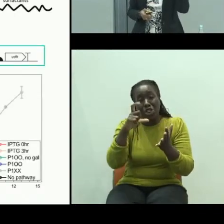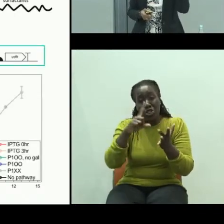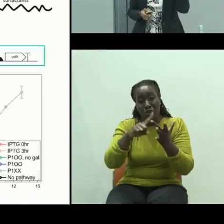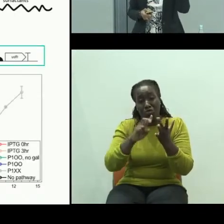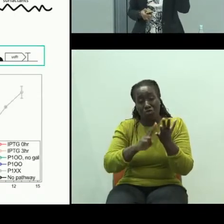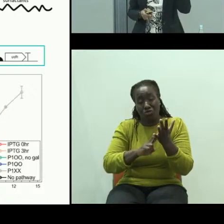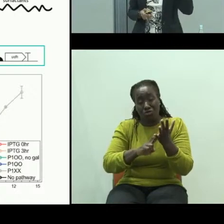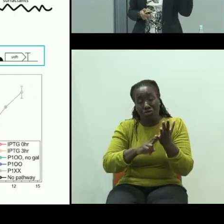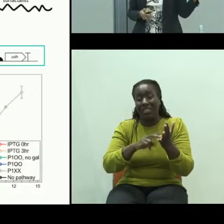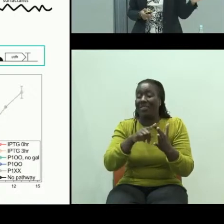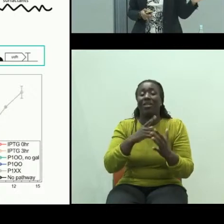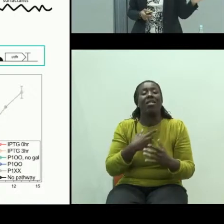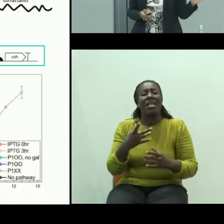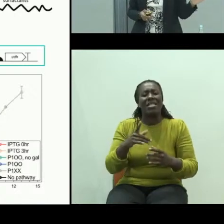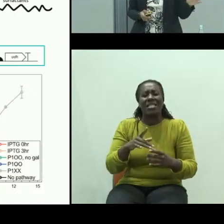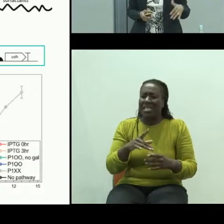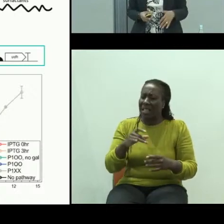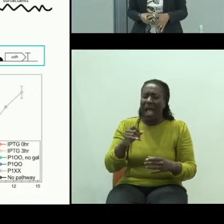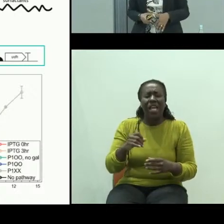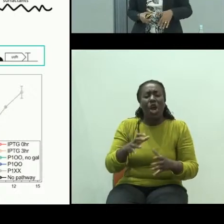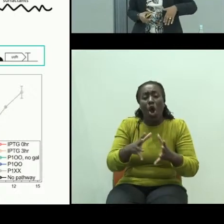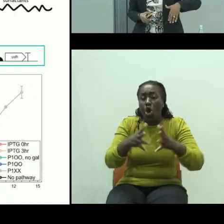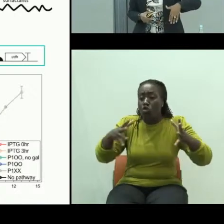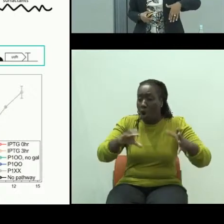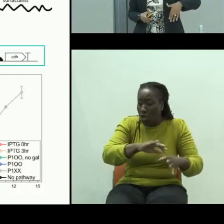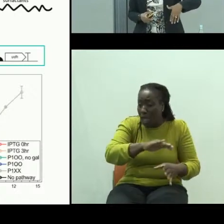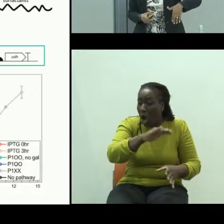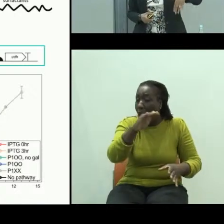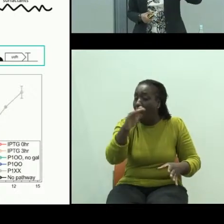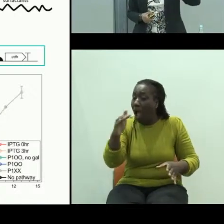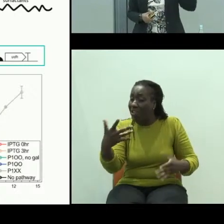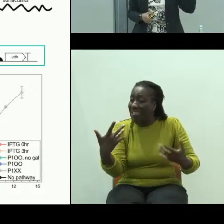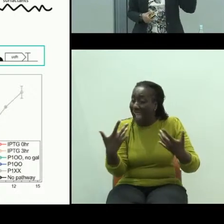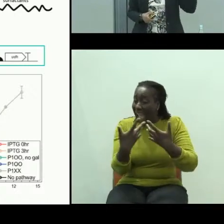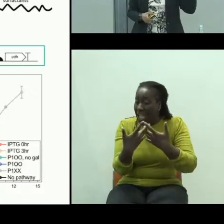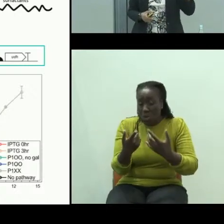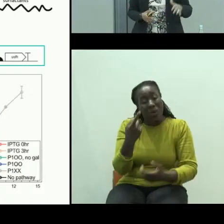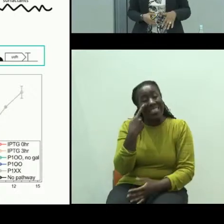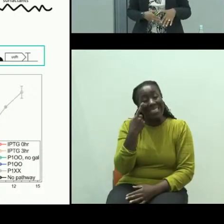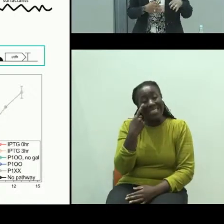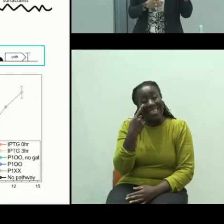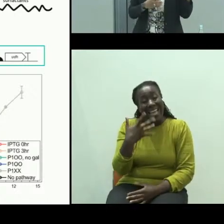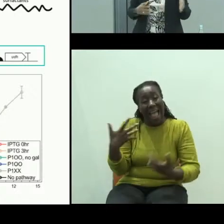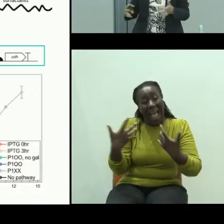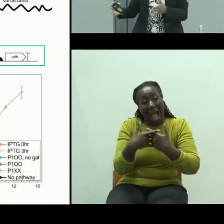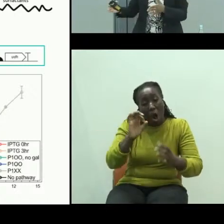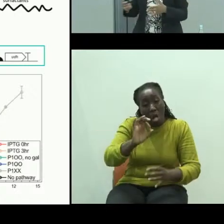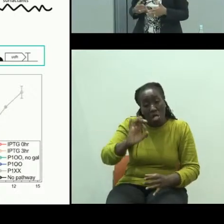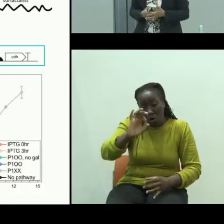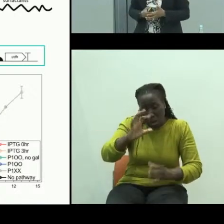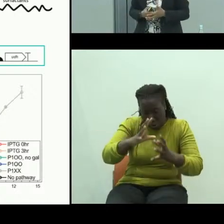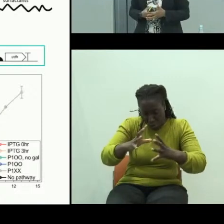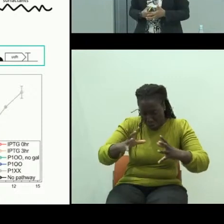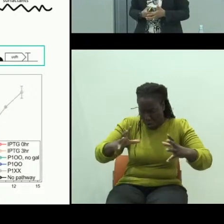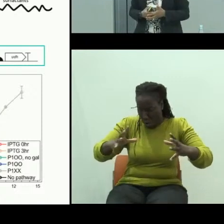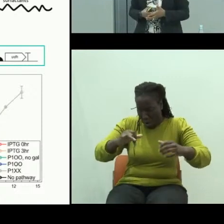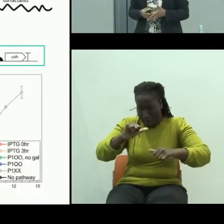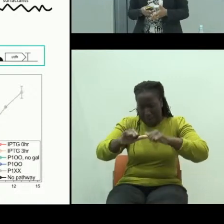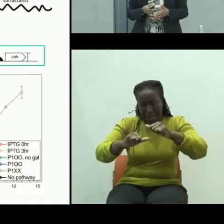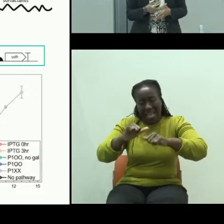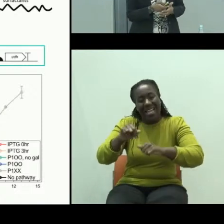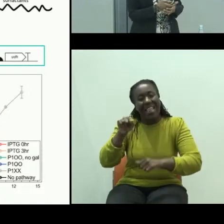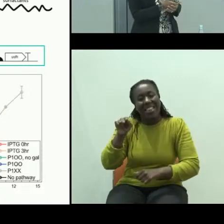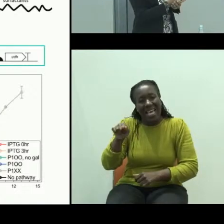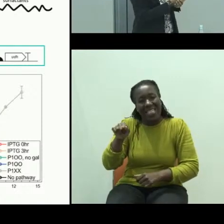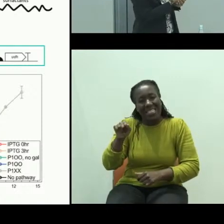is actually a set of growth curves that shows how the cells grow in the process of making this product of